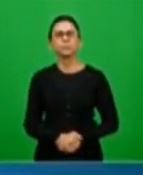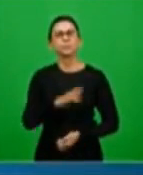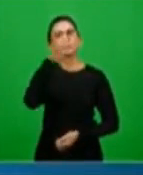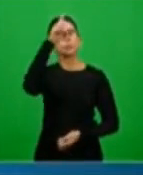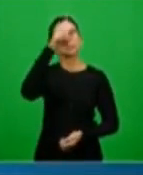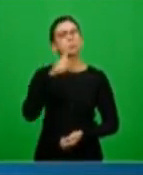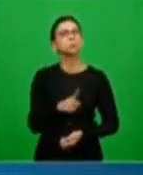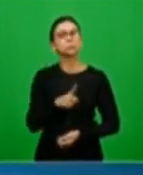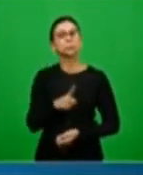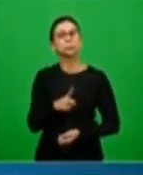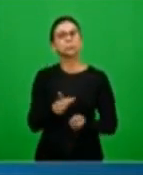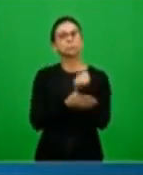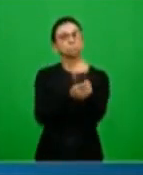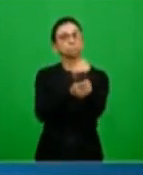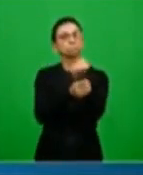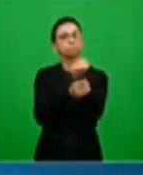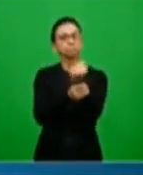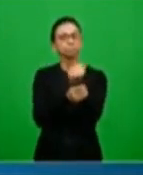and this right